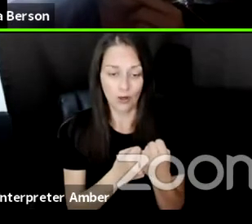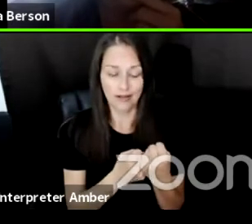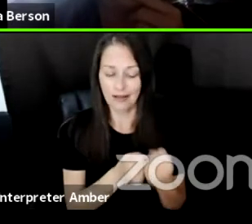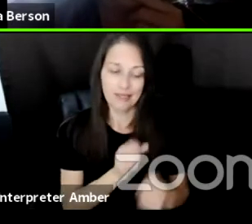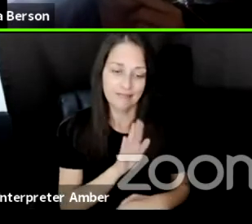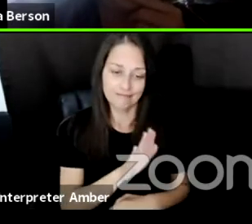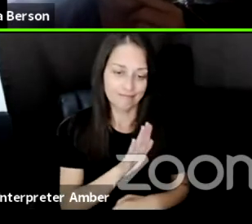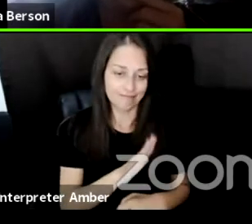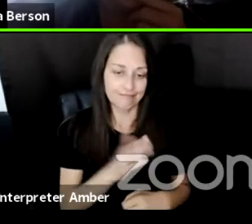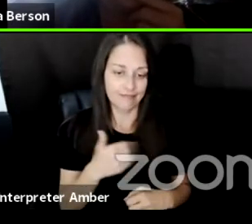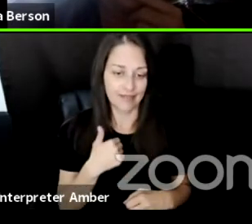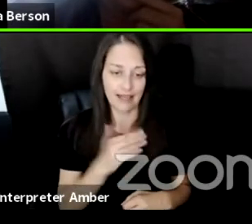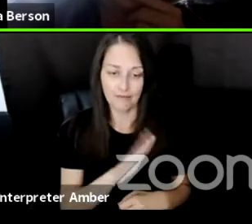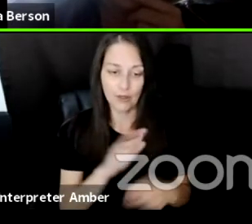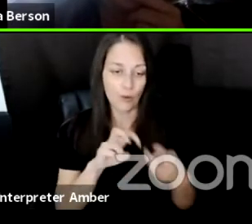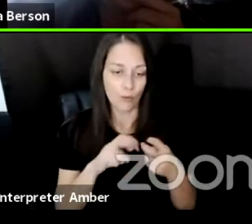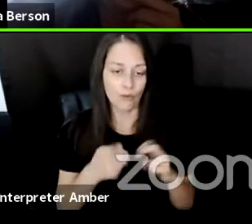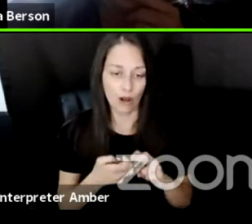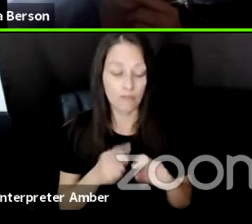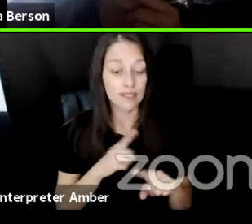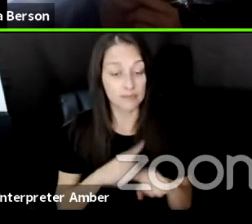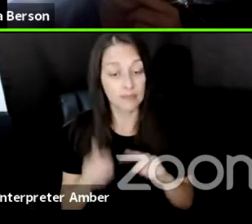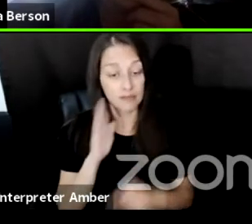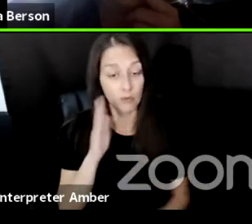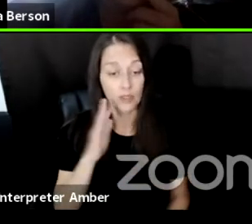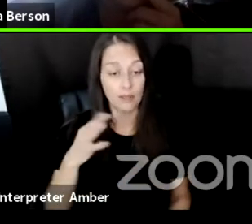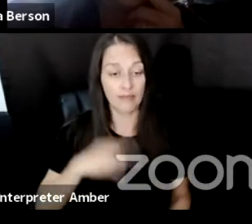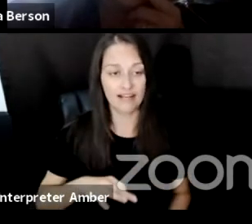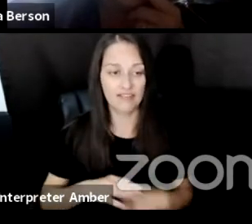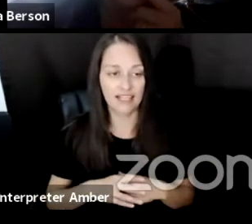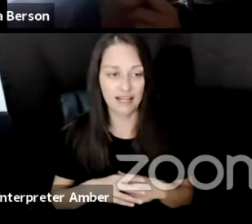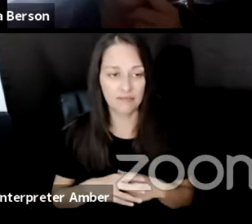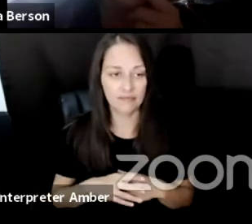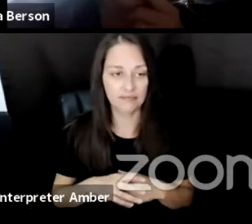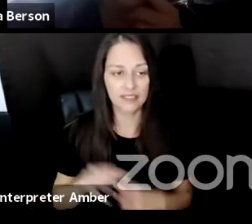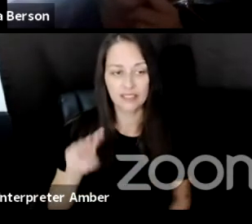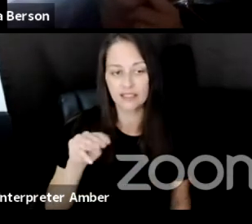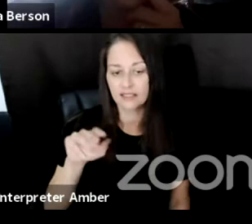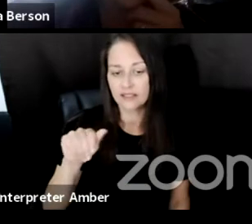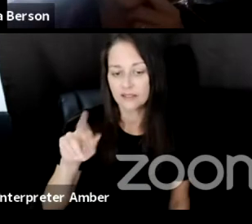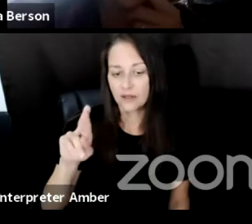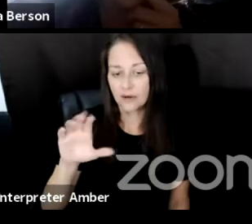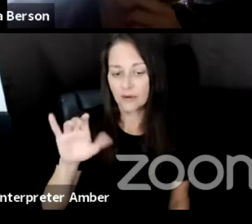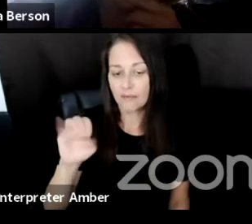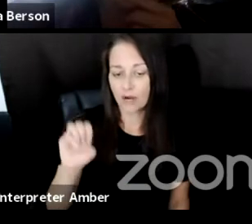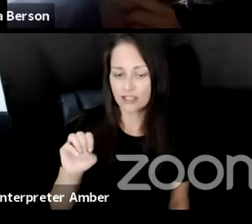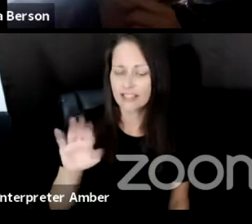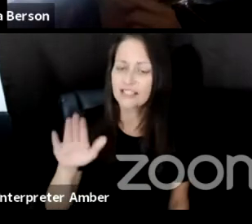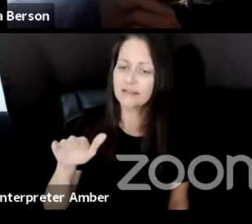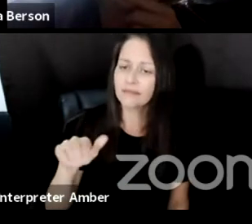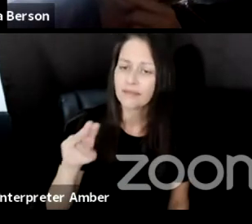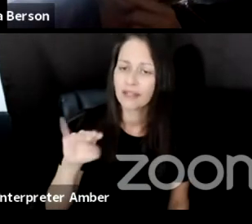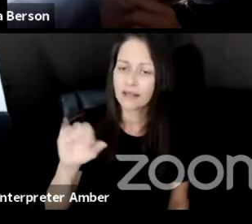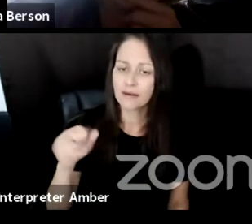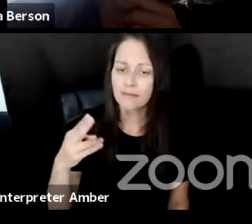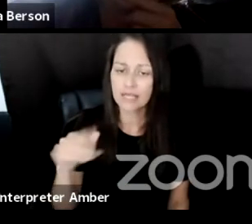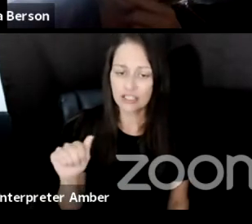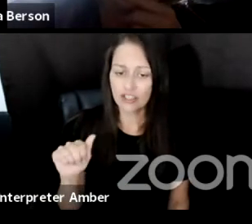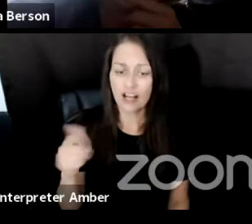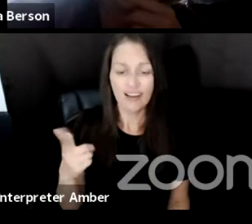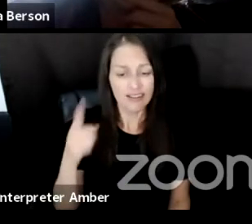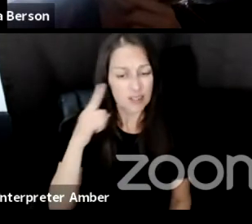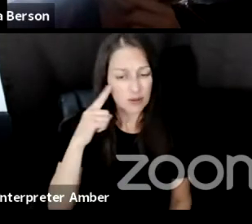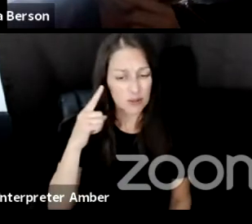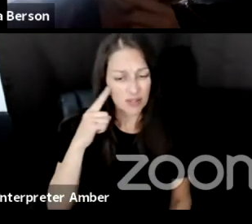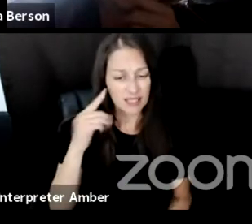to be beneficial to them. But Misha, don't you think that it's a bigger problem than just finding somebody